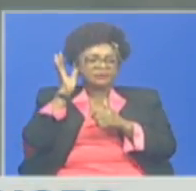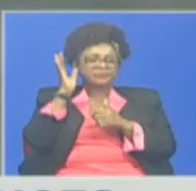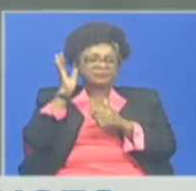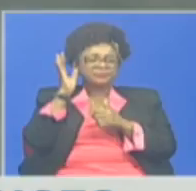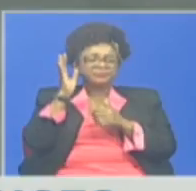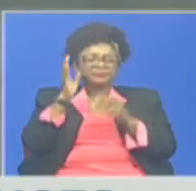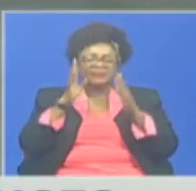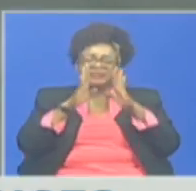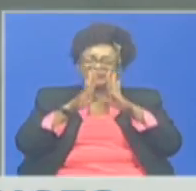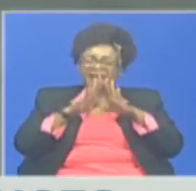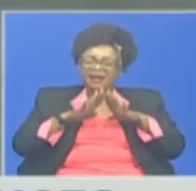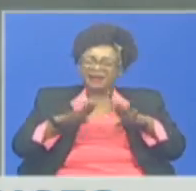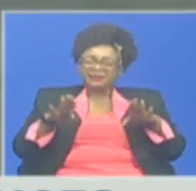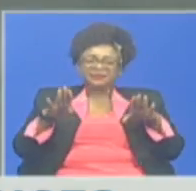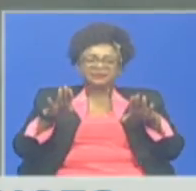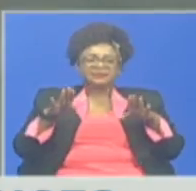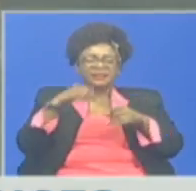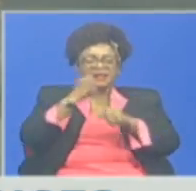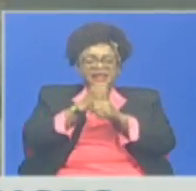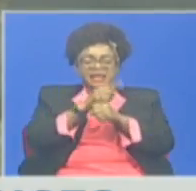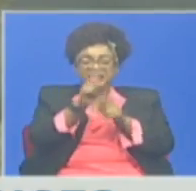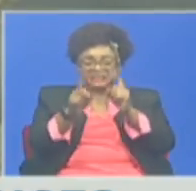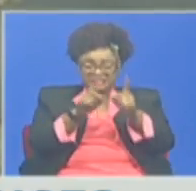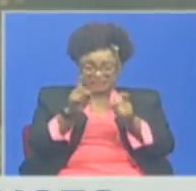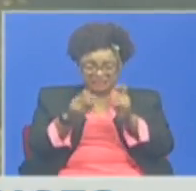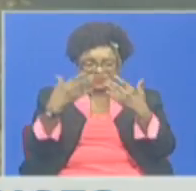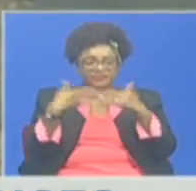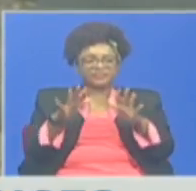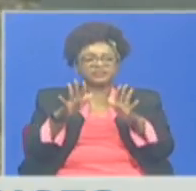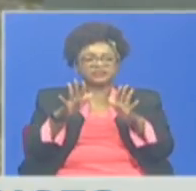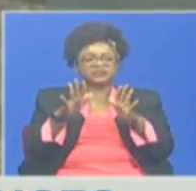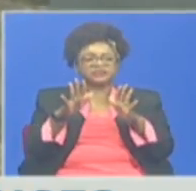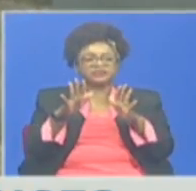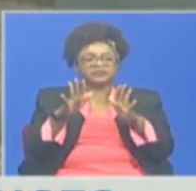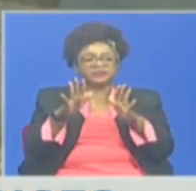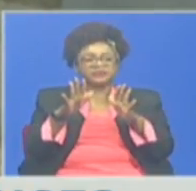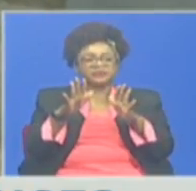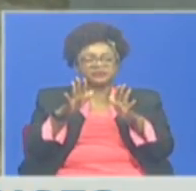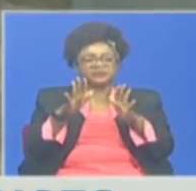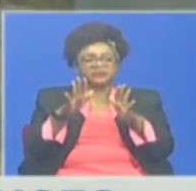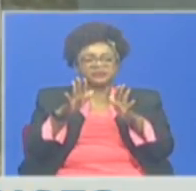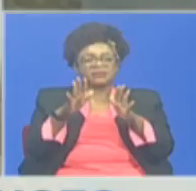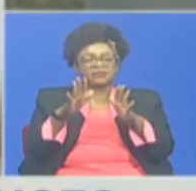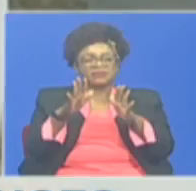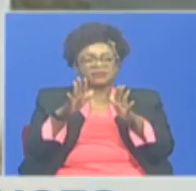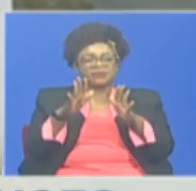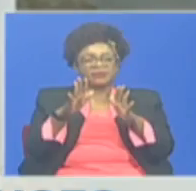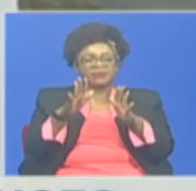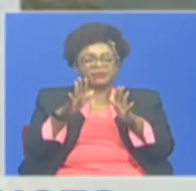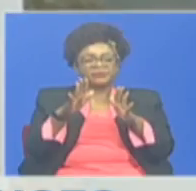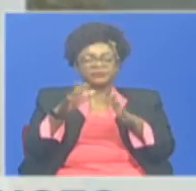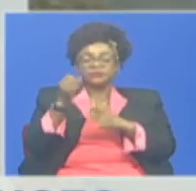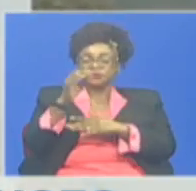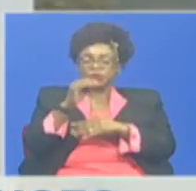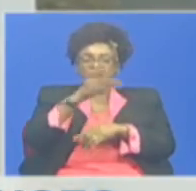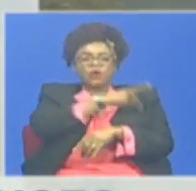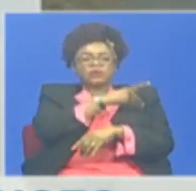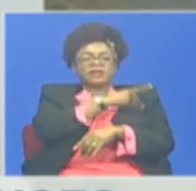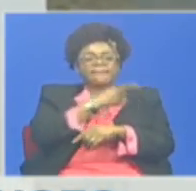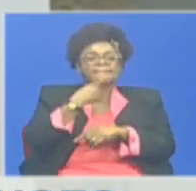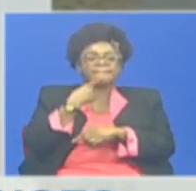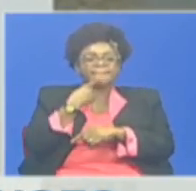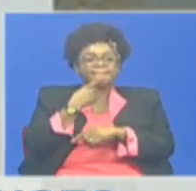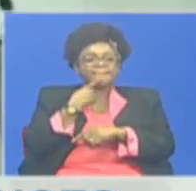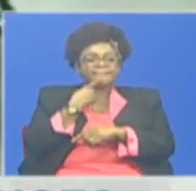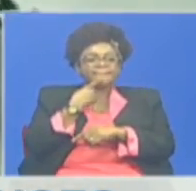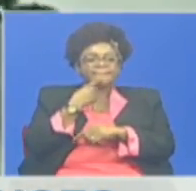silence. They did some tests and something had taken a hit on my immunity. And so the doctor then said that, he asked me